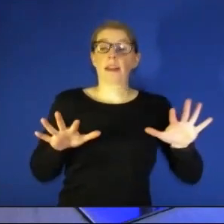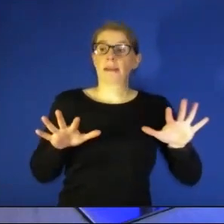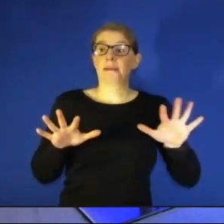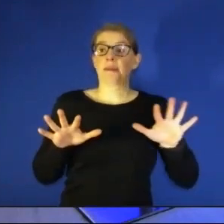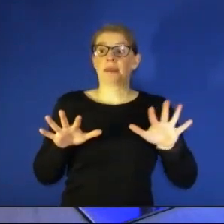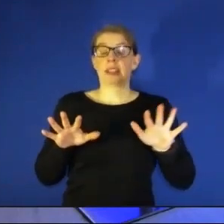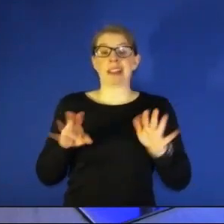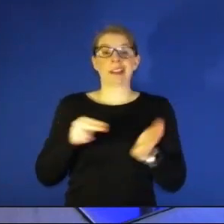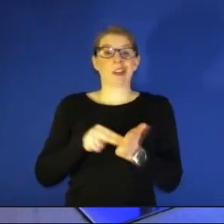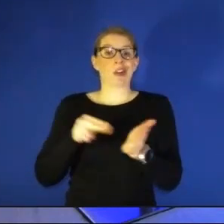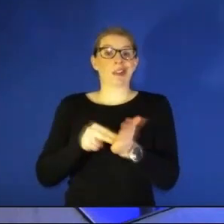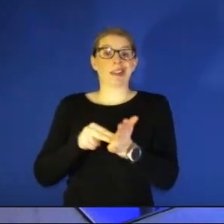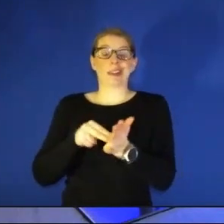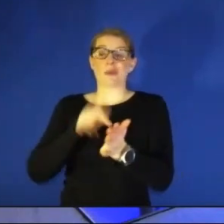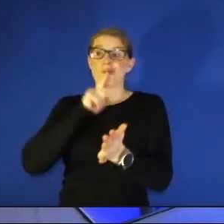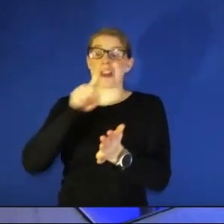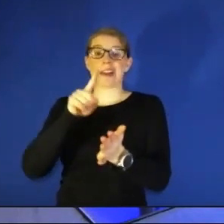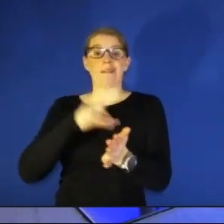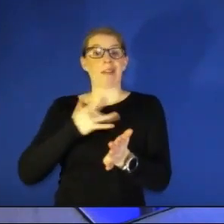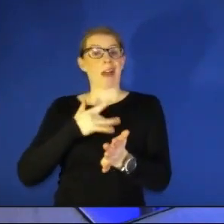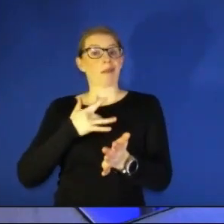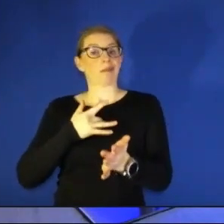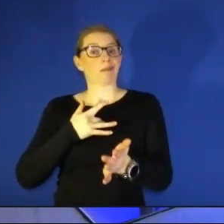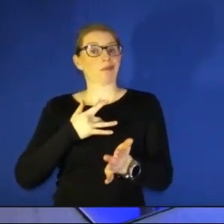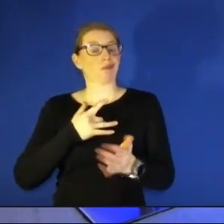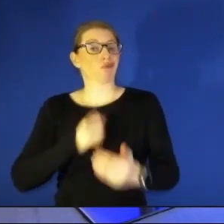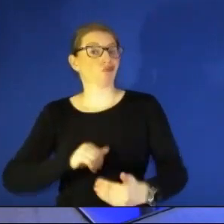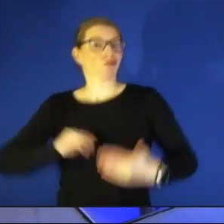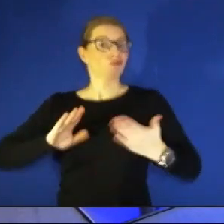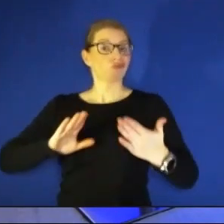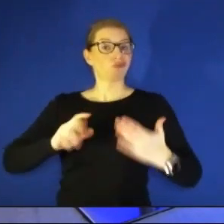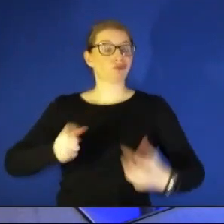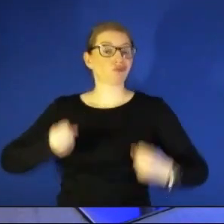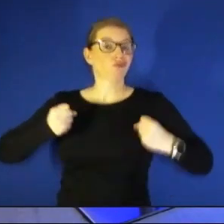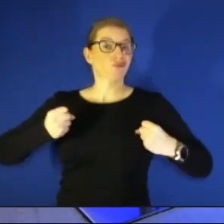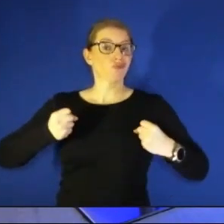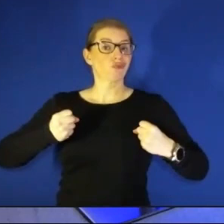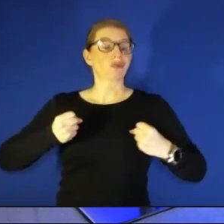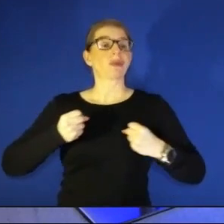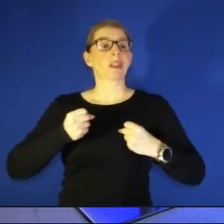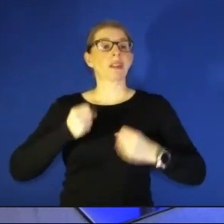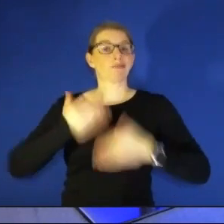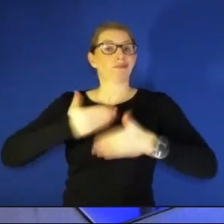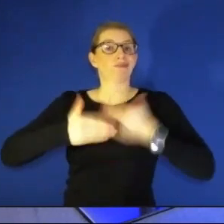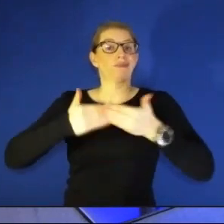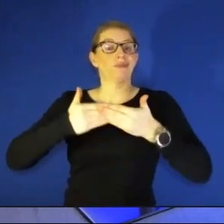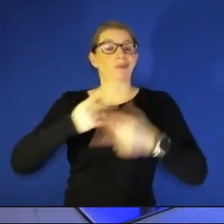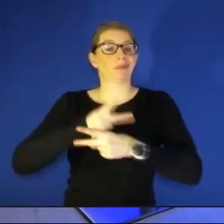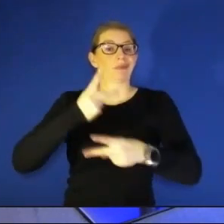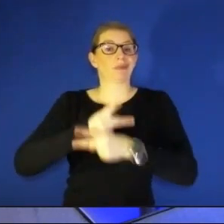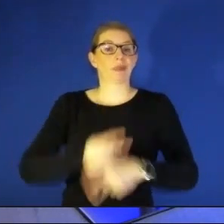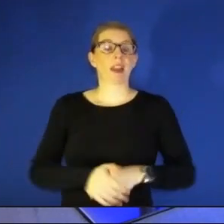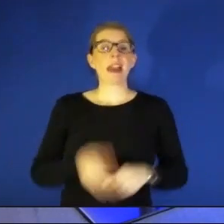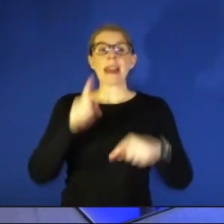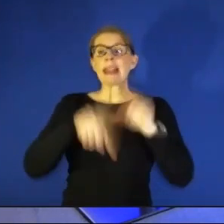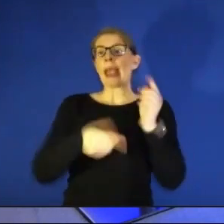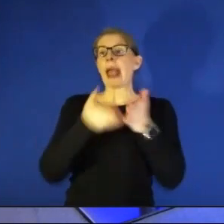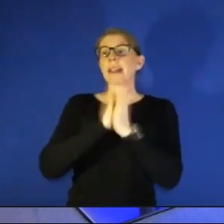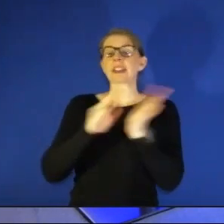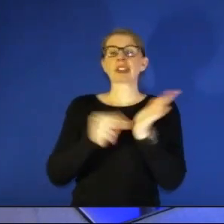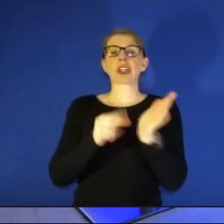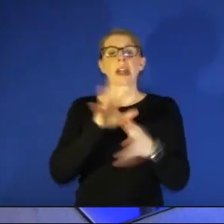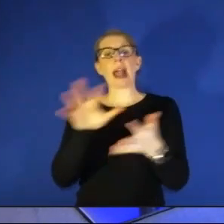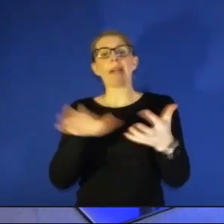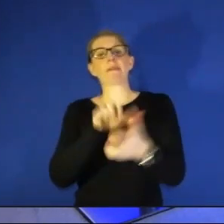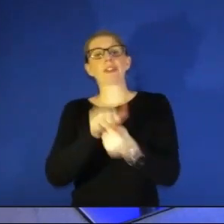their moment, it feels like, right? And Gail mentioned it, Rachel, but it's those relationships. You can't ask a nurse, tell me kind of the average day in